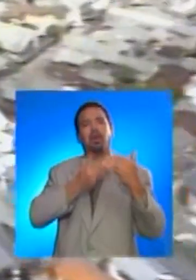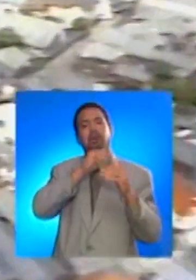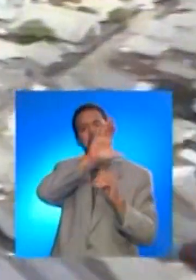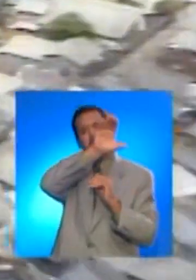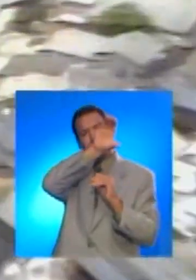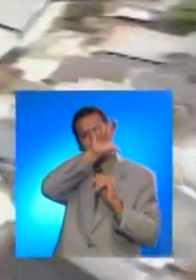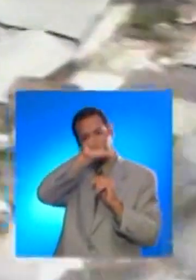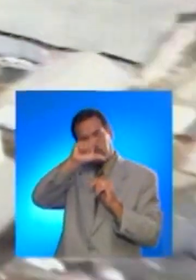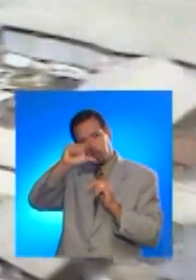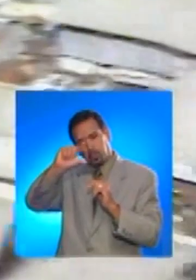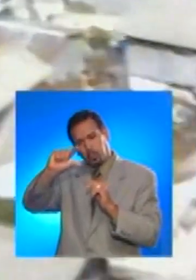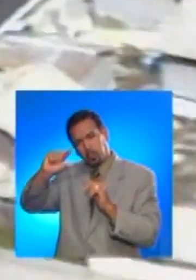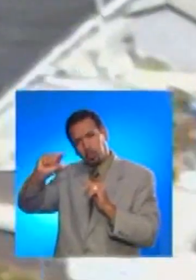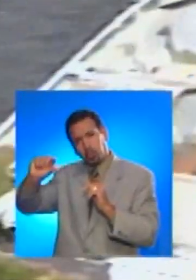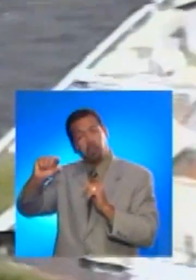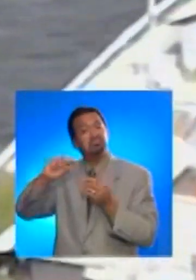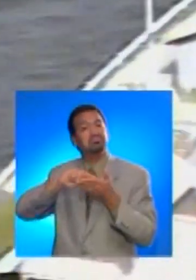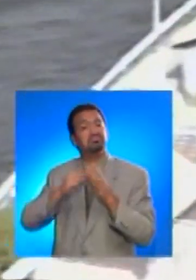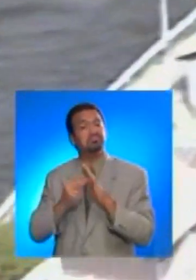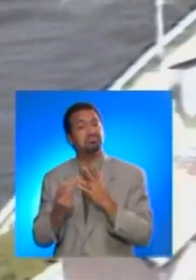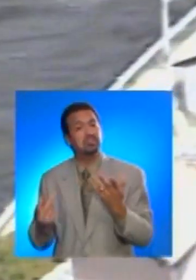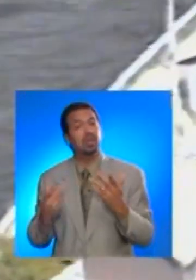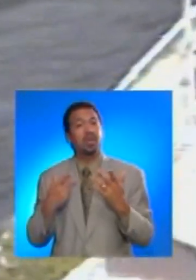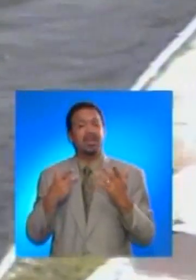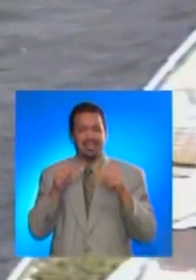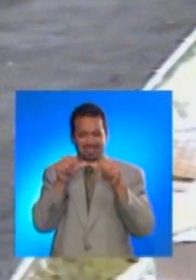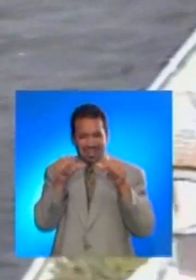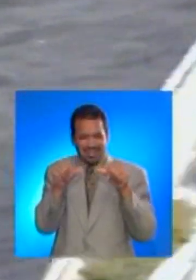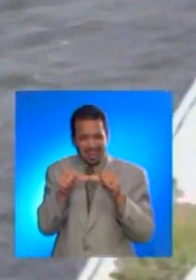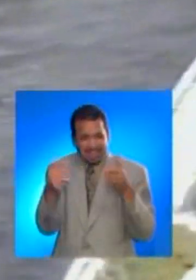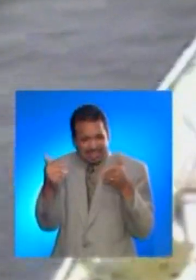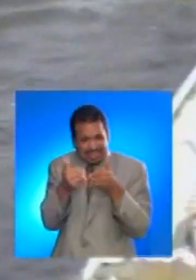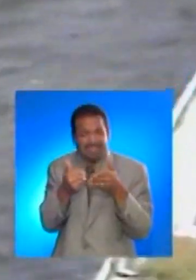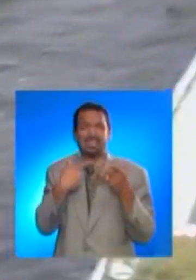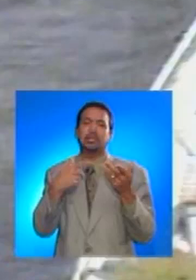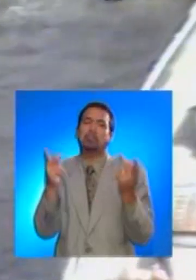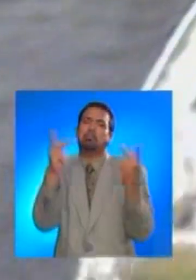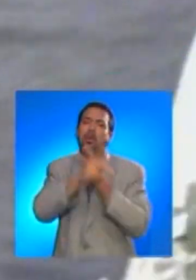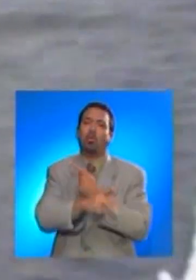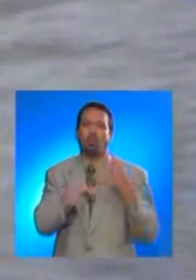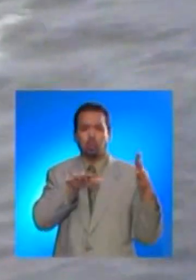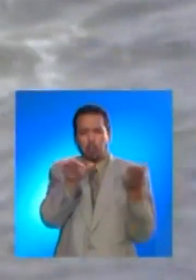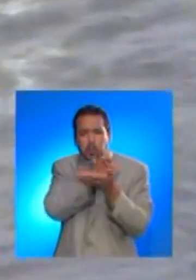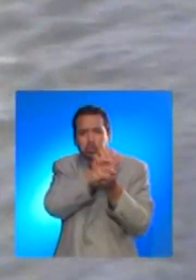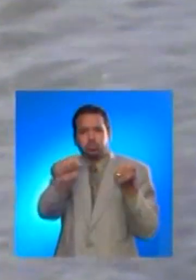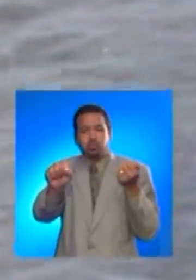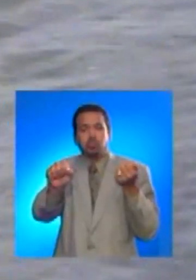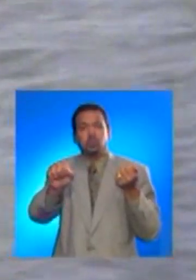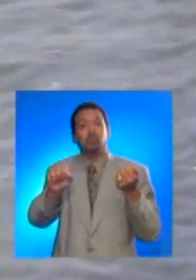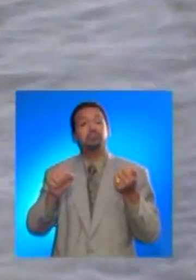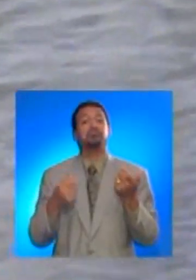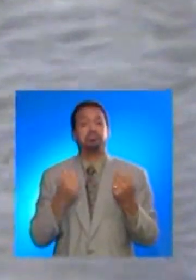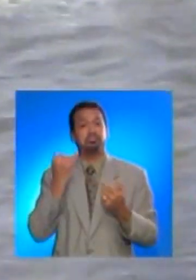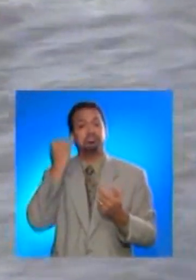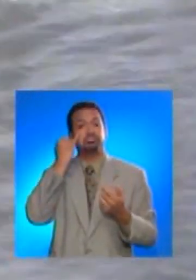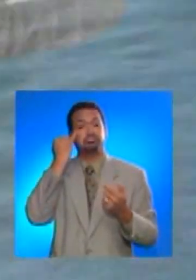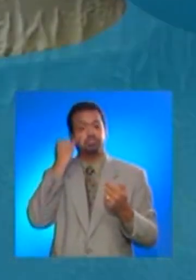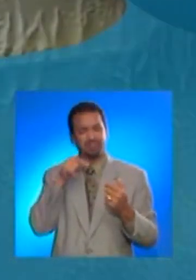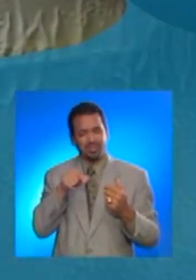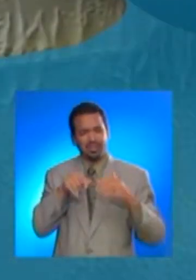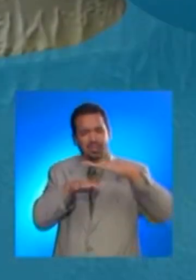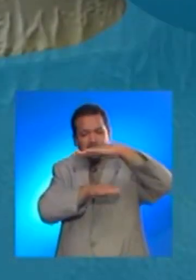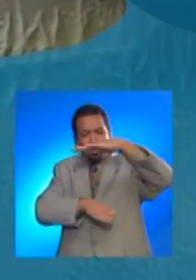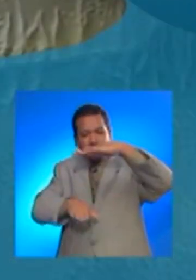away, they become smaller. Therefore, it is most likely for this kind of tsunami to affect an area closer to the point of origin.